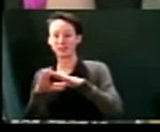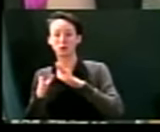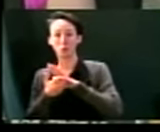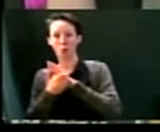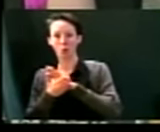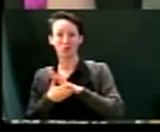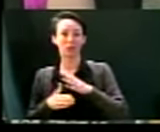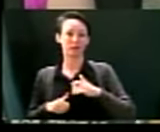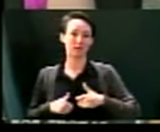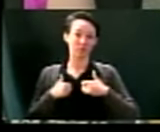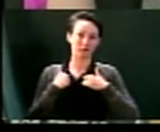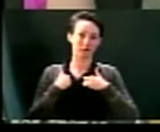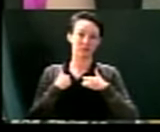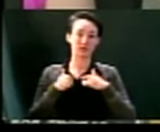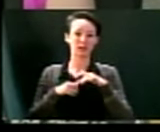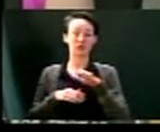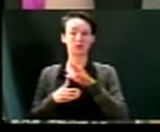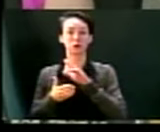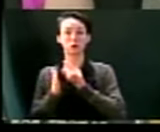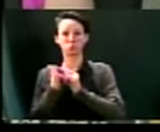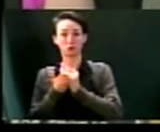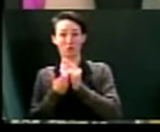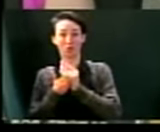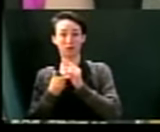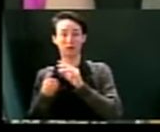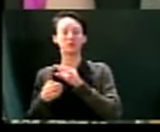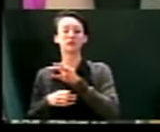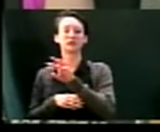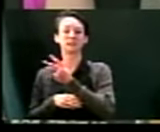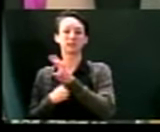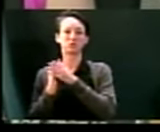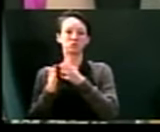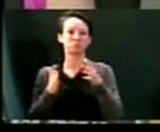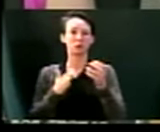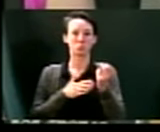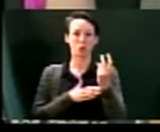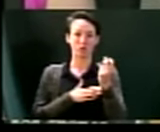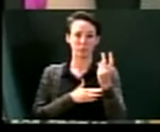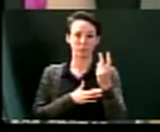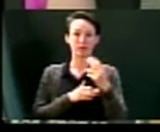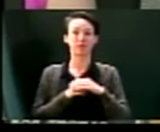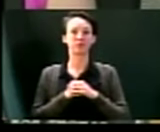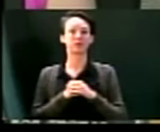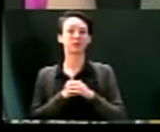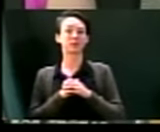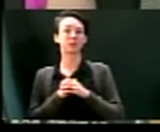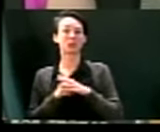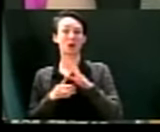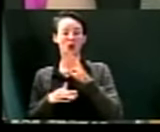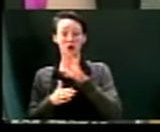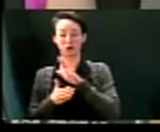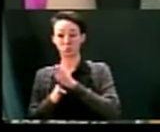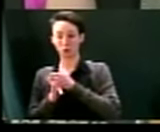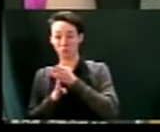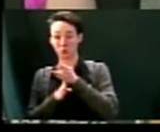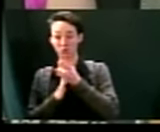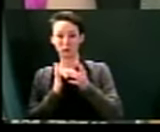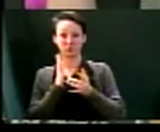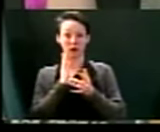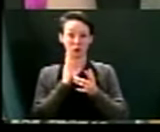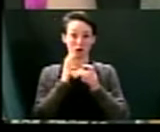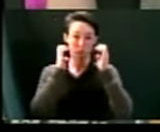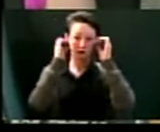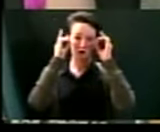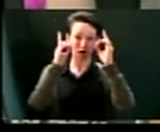12. Their students receive standards-based instruction on core curriculum, as well as career and technical education offerings